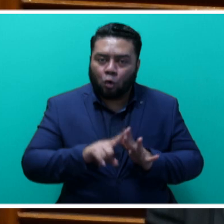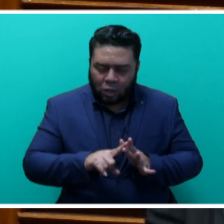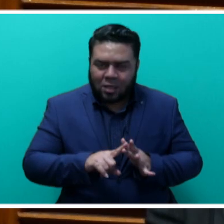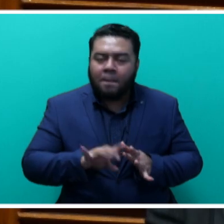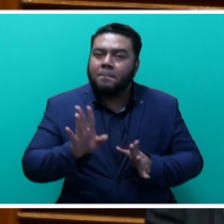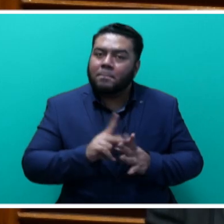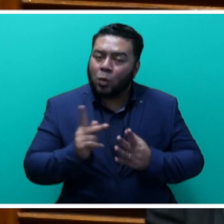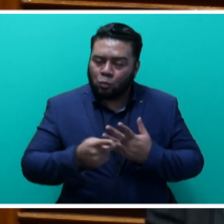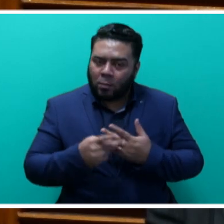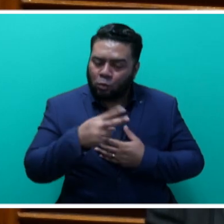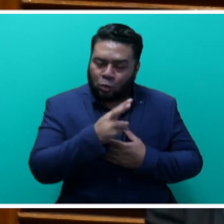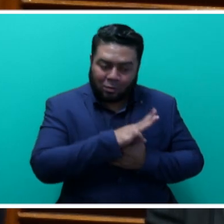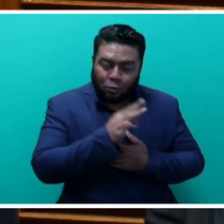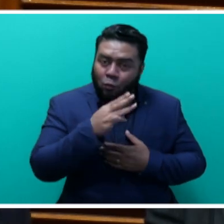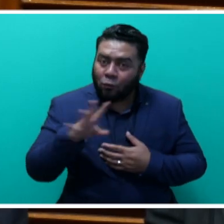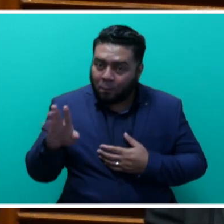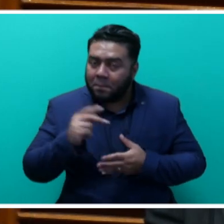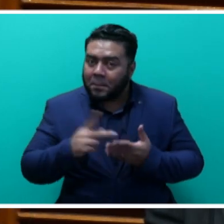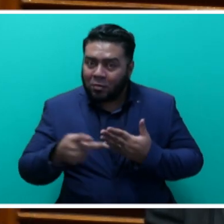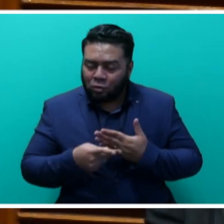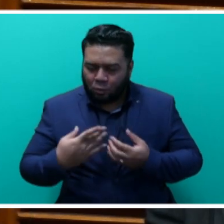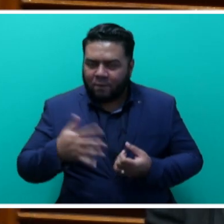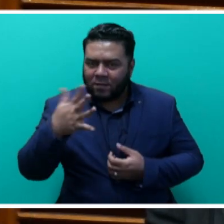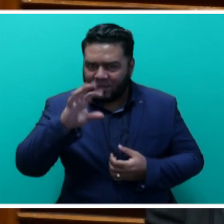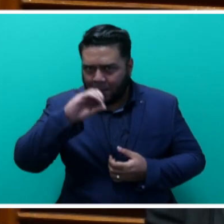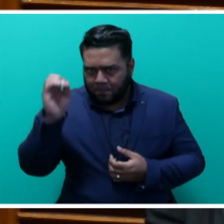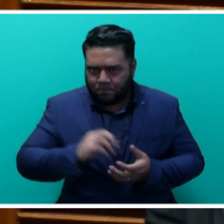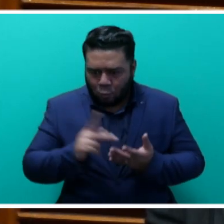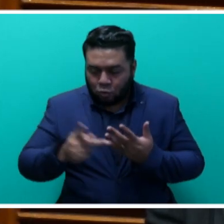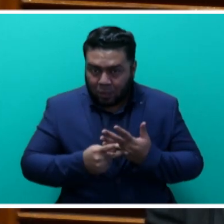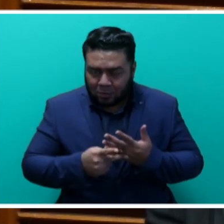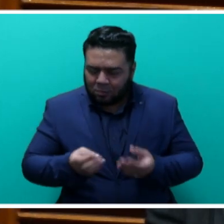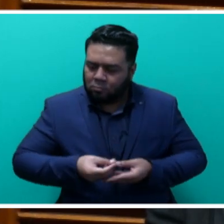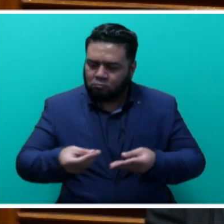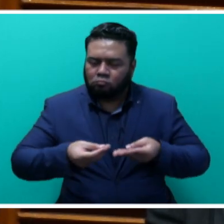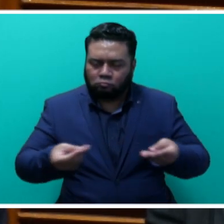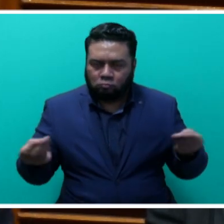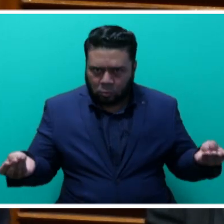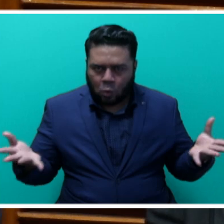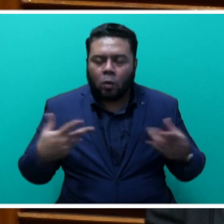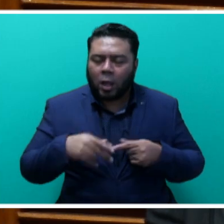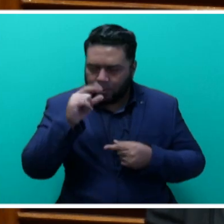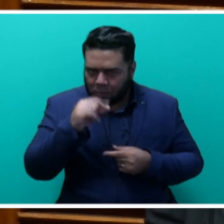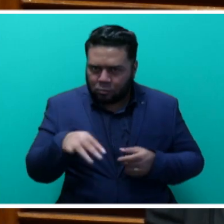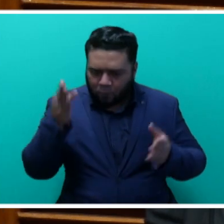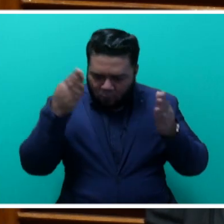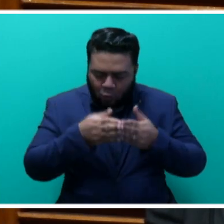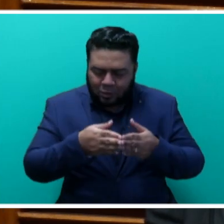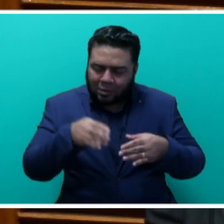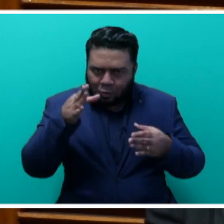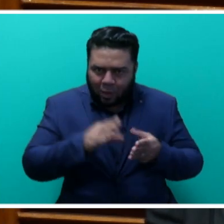2023-2024 budget, the Ministry was able to implement a total of 50 projects across the country, focusing on three main sectors, including